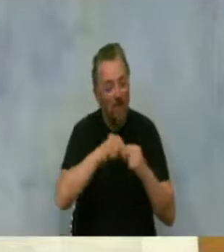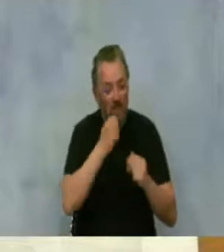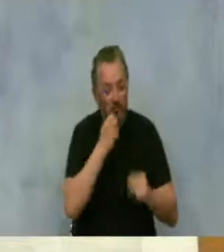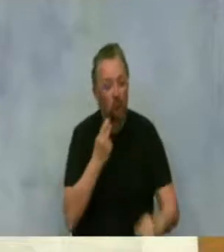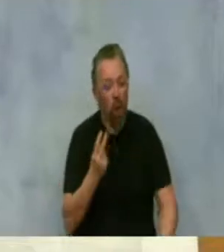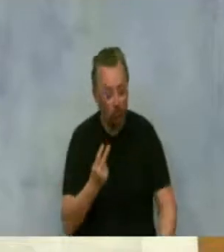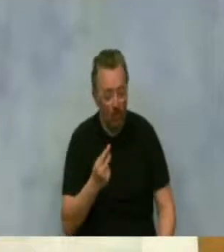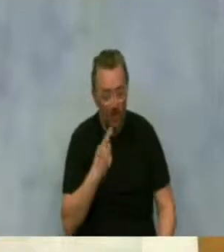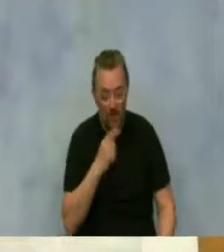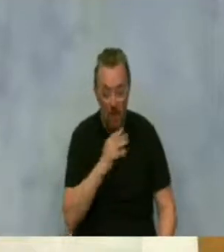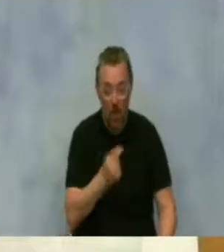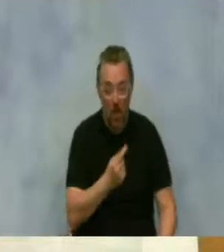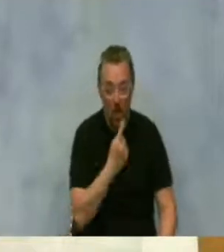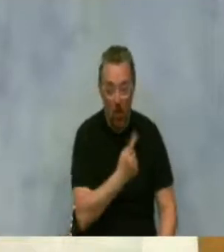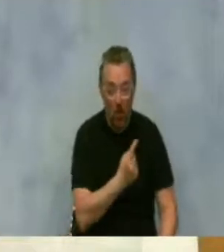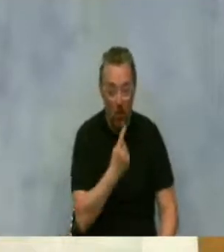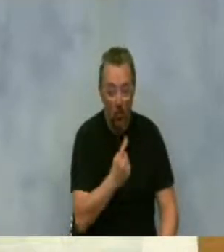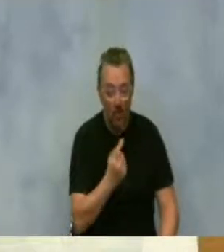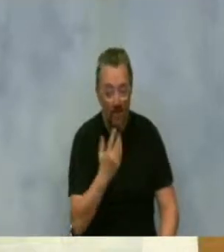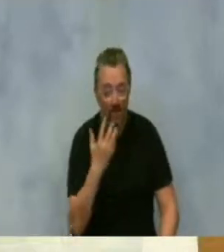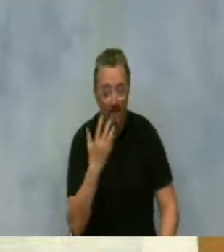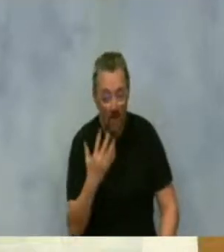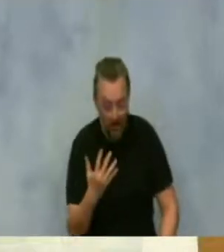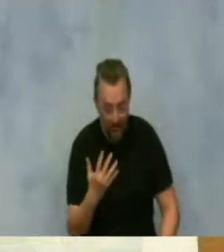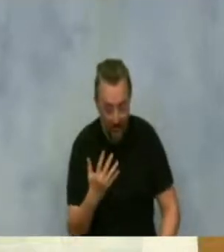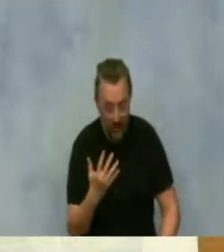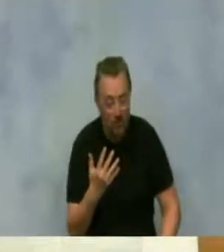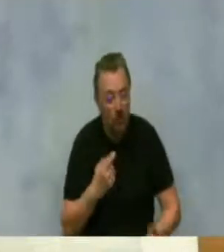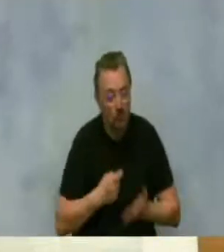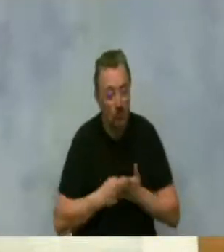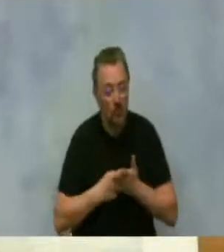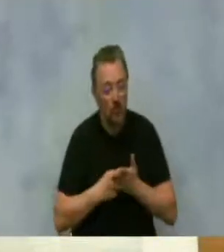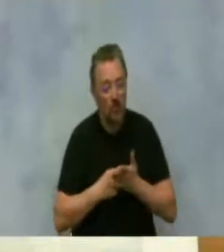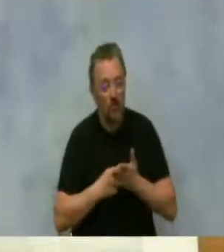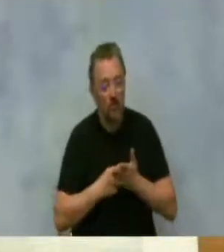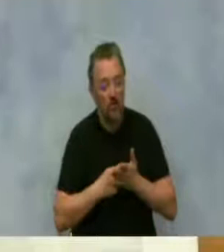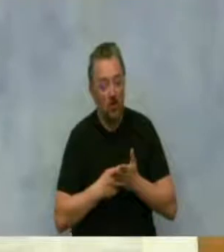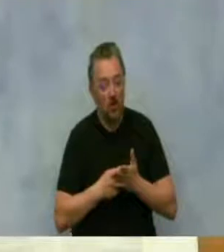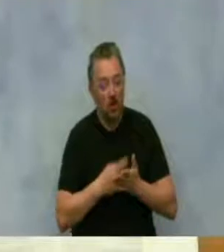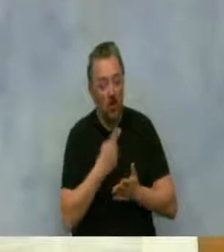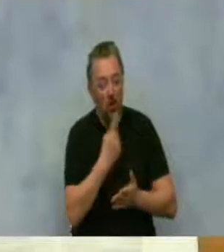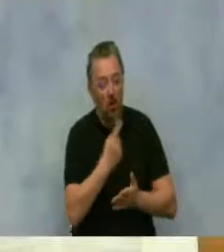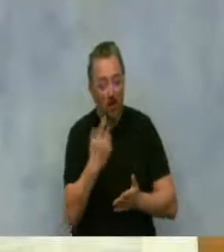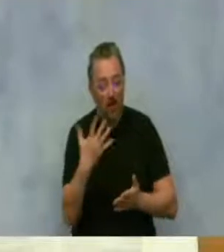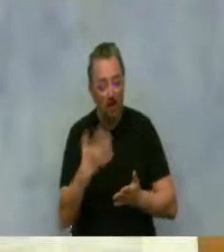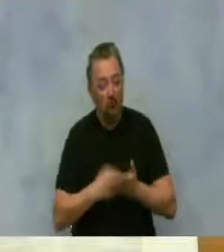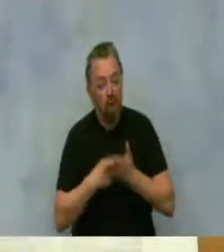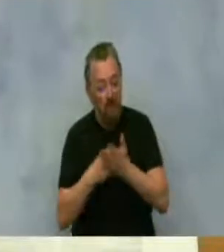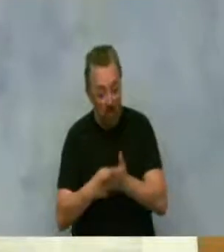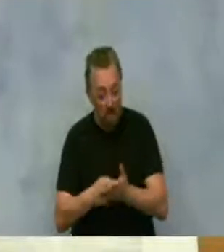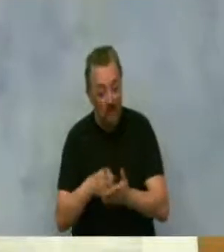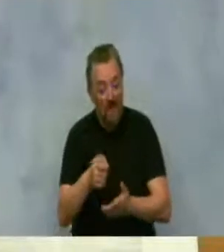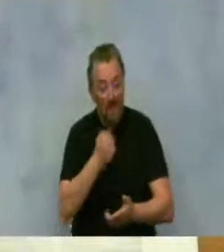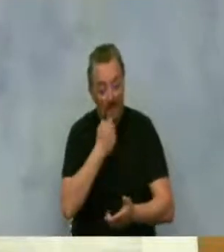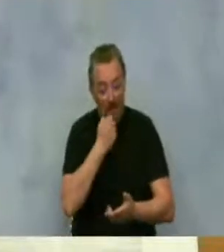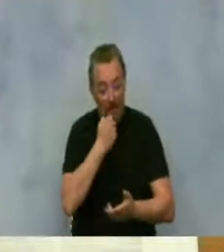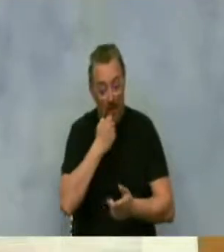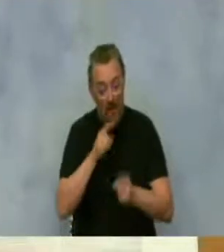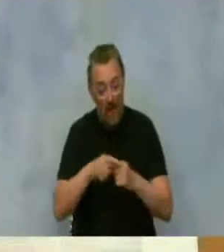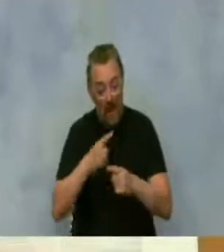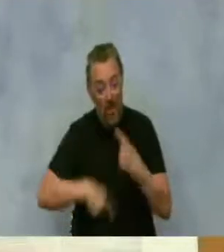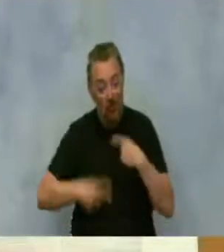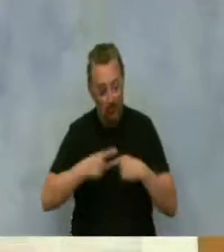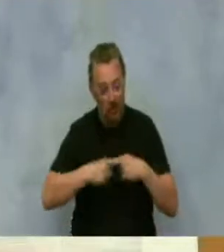note that 115 occupational health referrals were made during this period, which is an increase of 18 when we're looking at the same period last